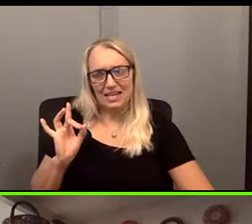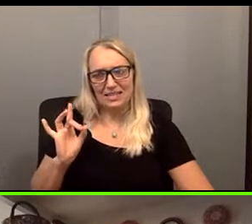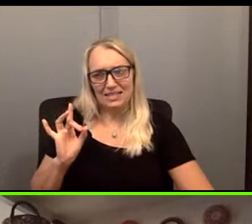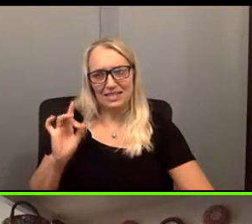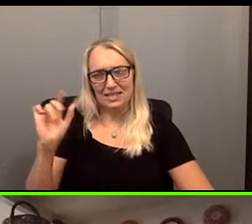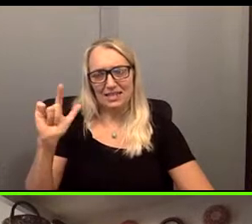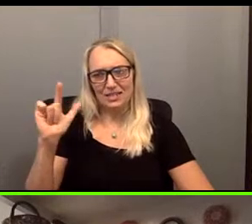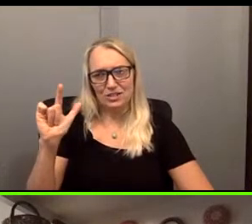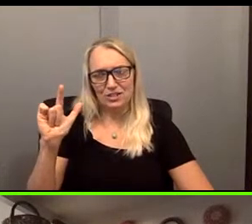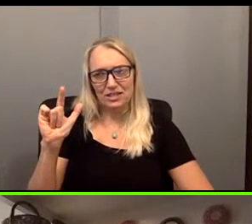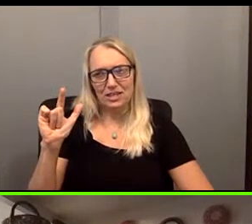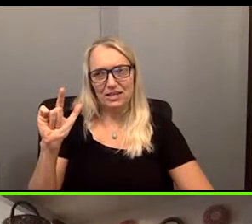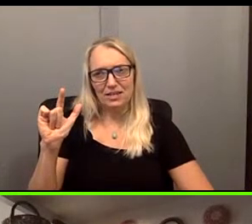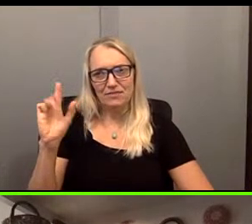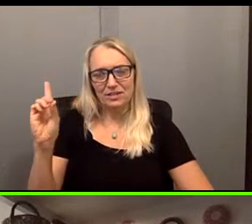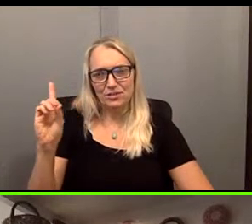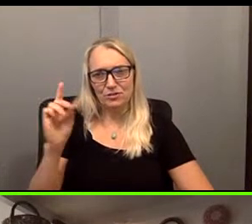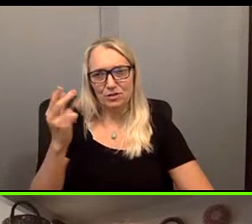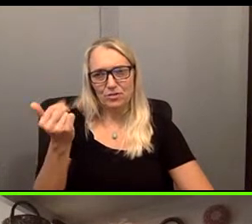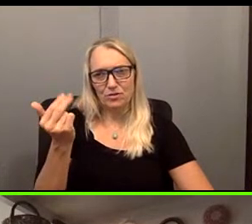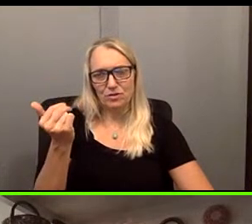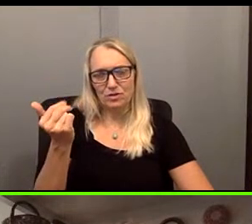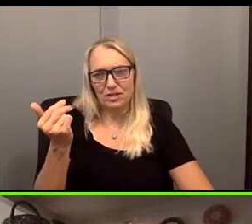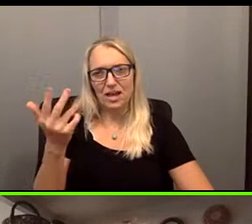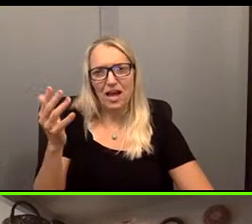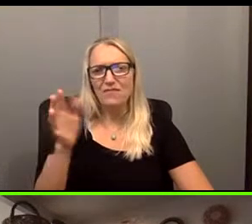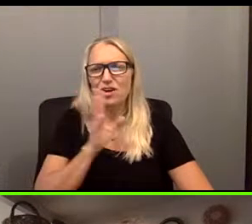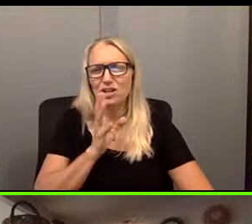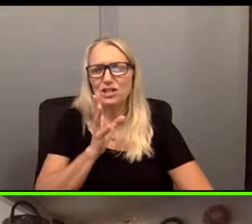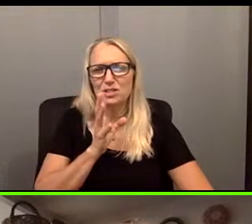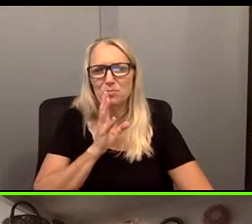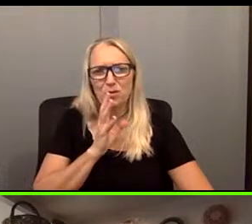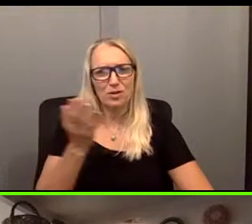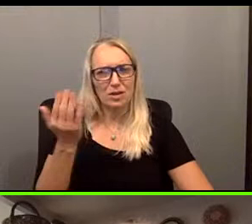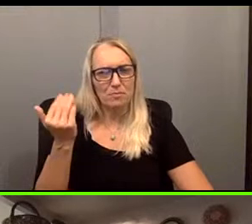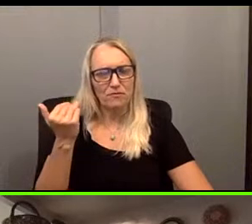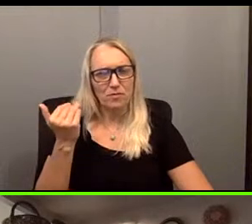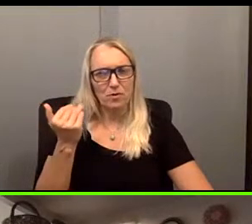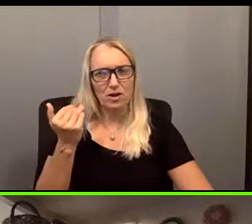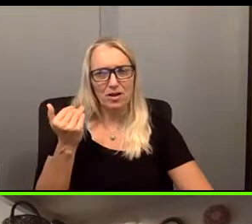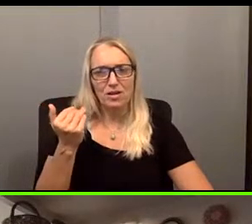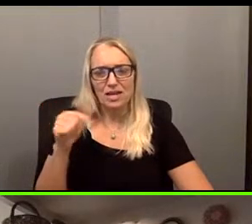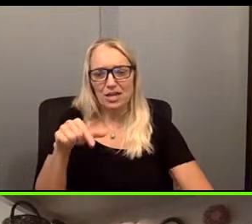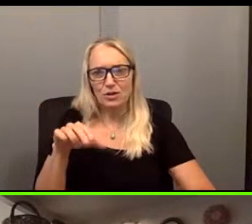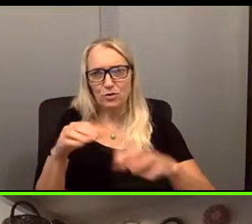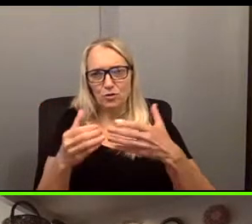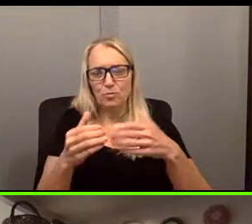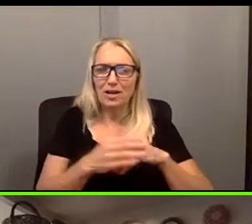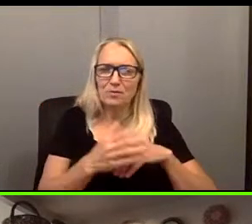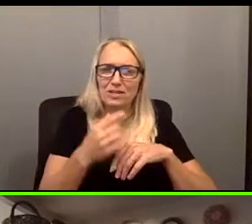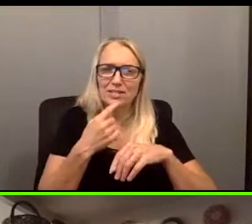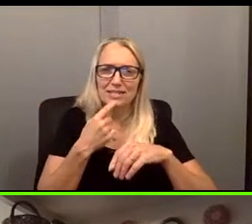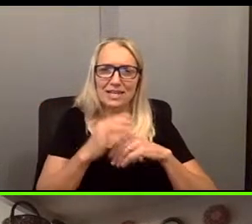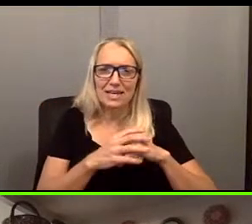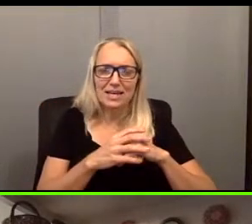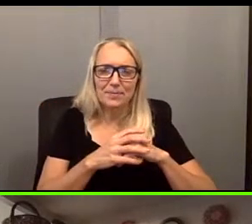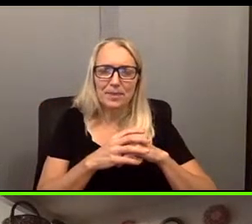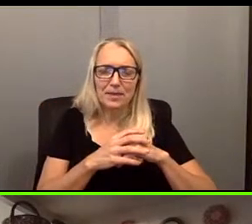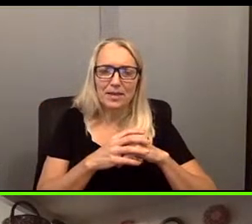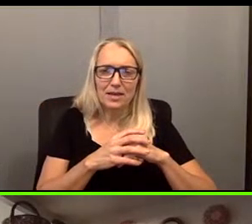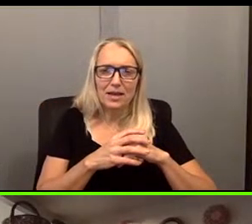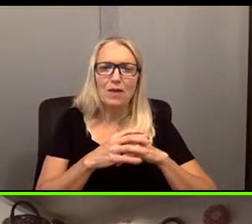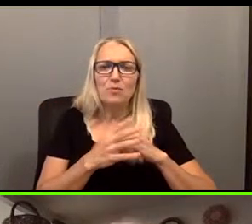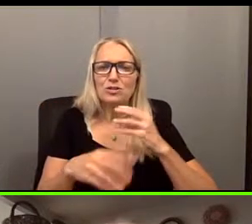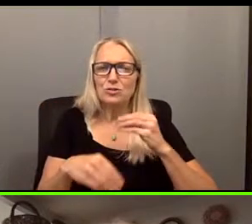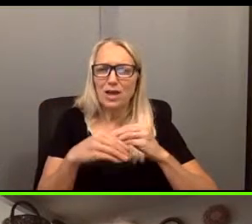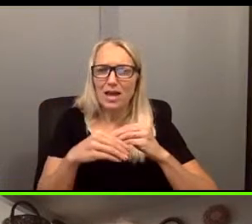Legislative District 13. I've already spoken at one of these panels, so I'll keep it short. I just wanted to kind of follow up on